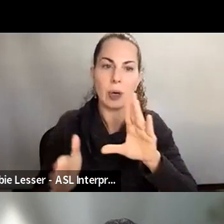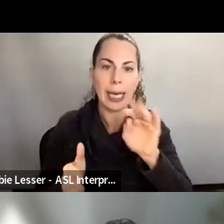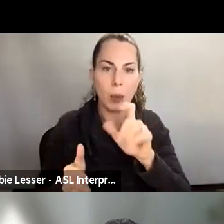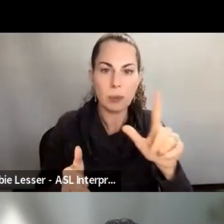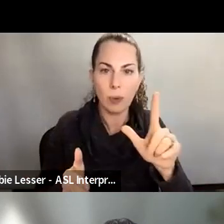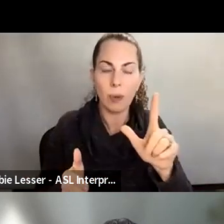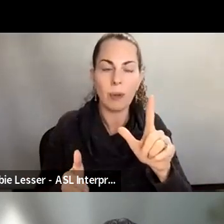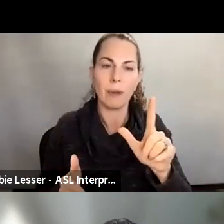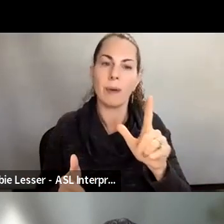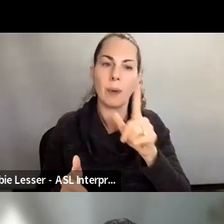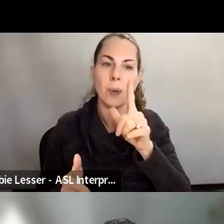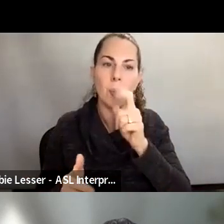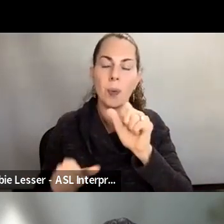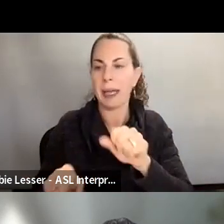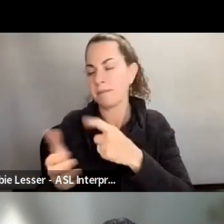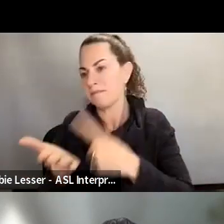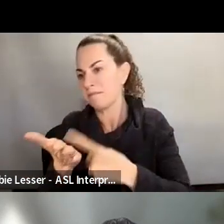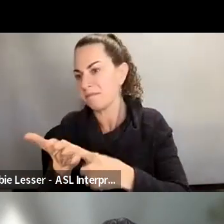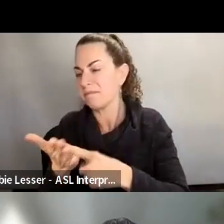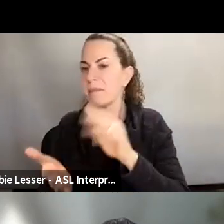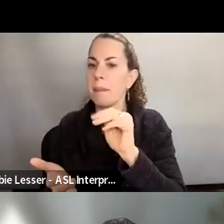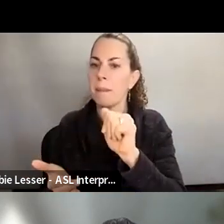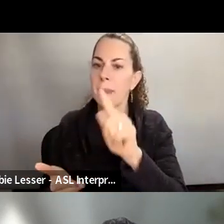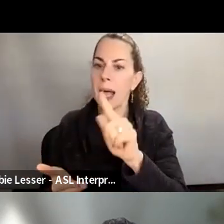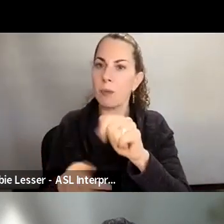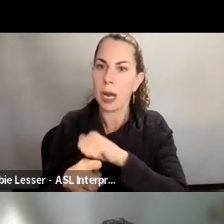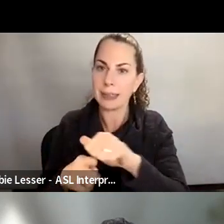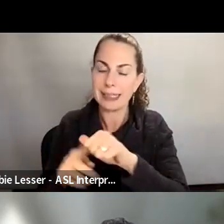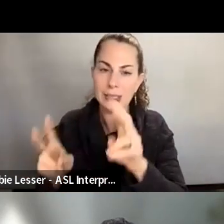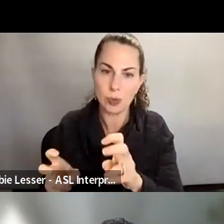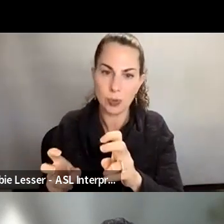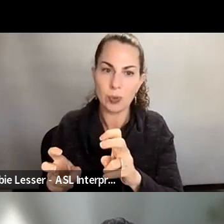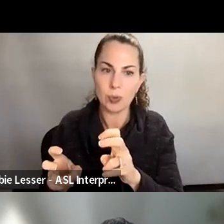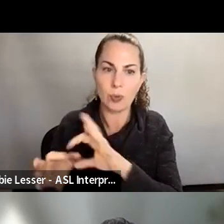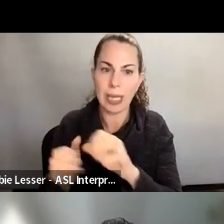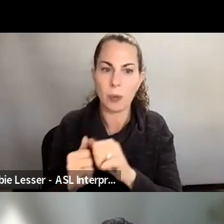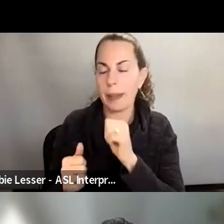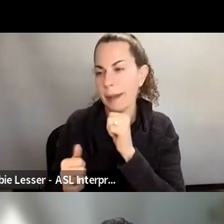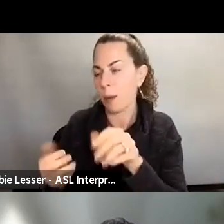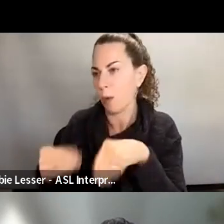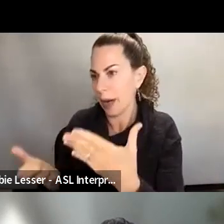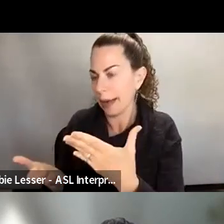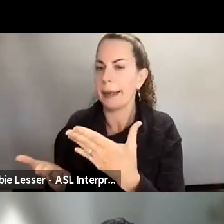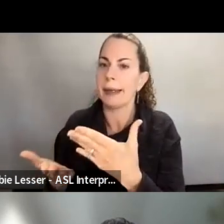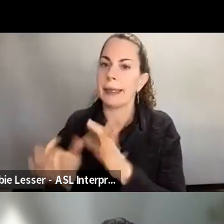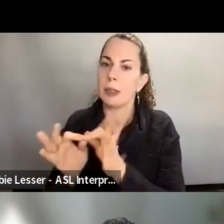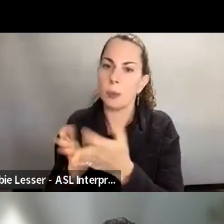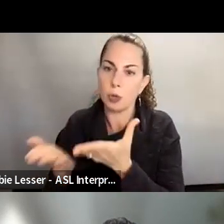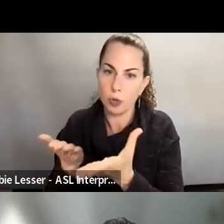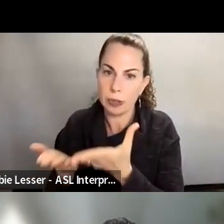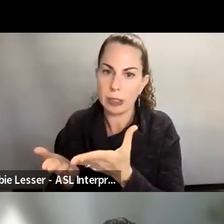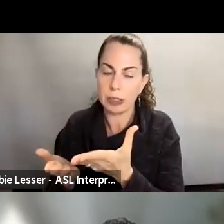malpractice issues associated with not providing appropriate language services, resulting in, you know, diminished quality of